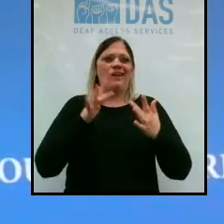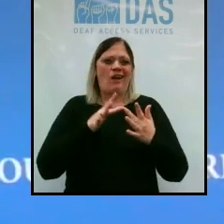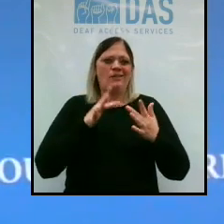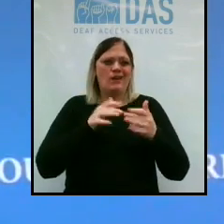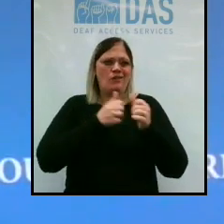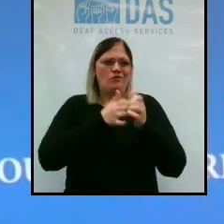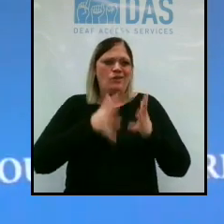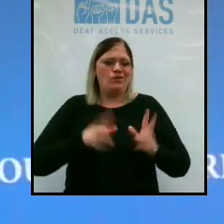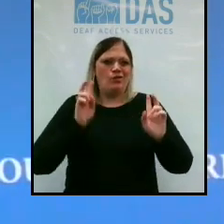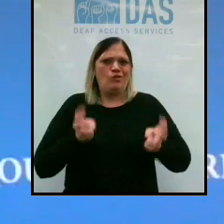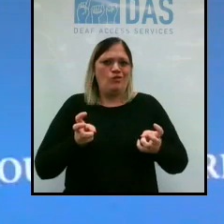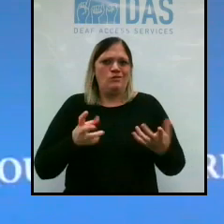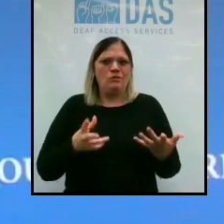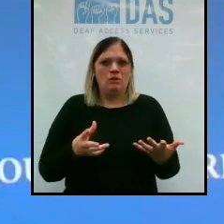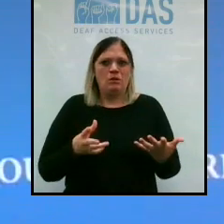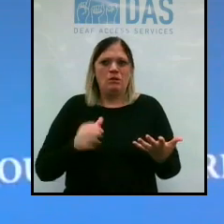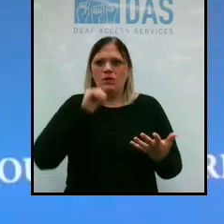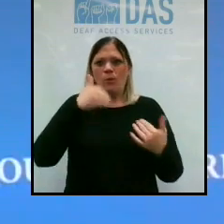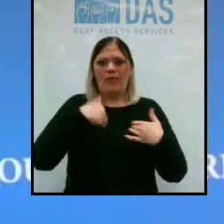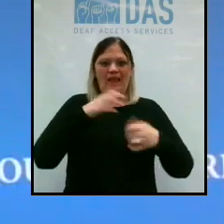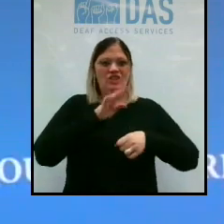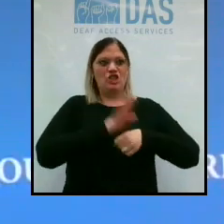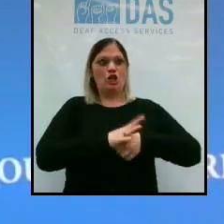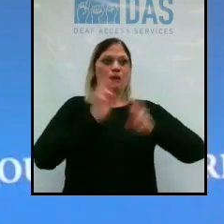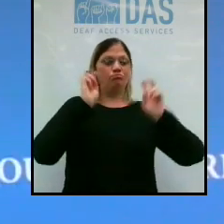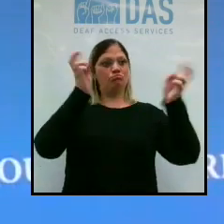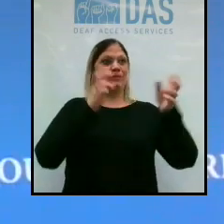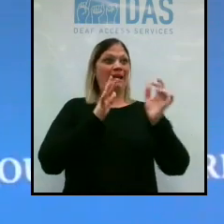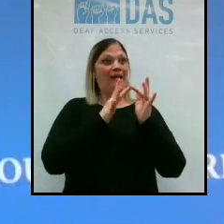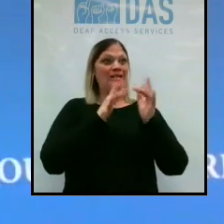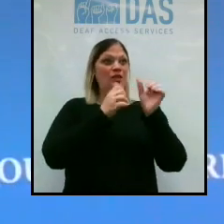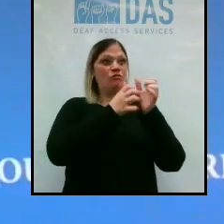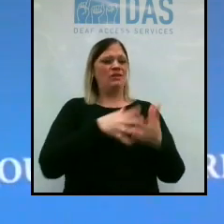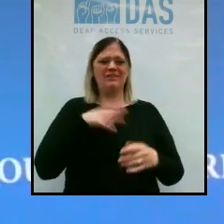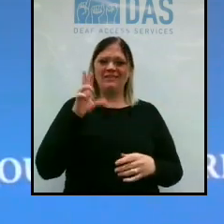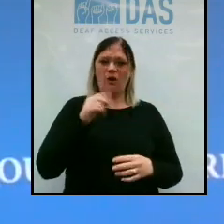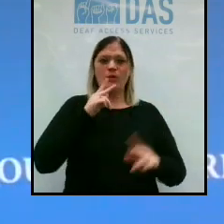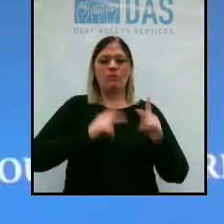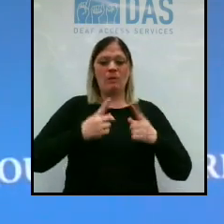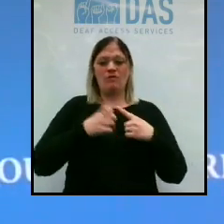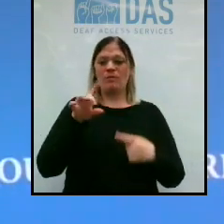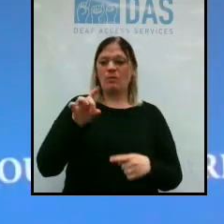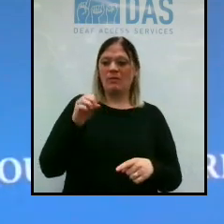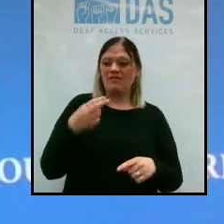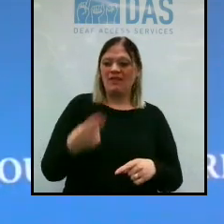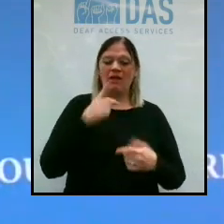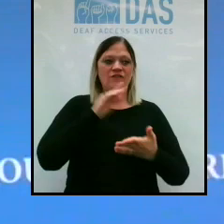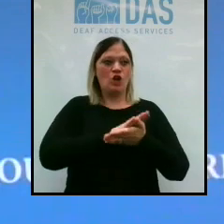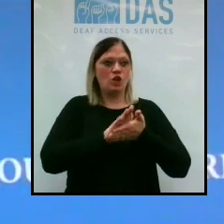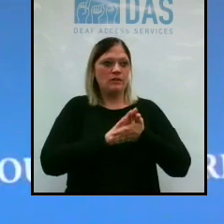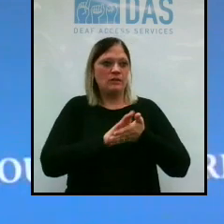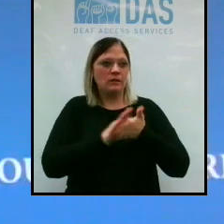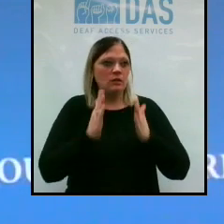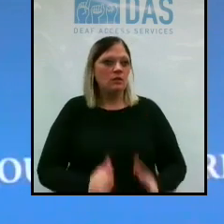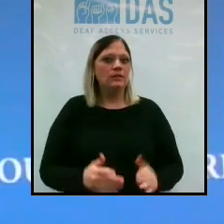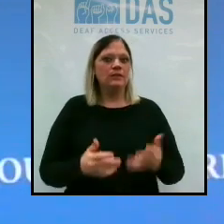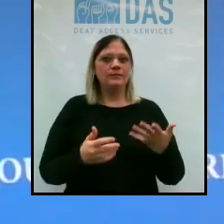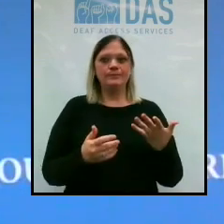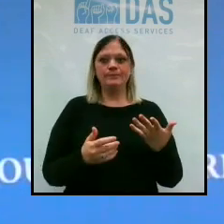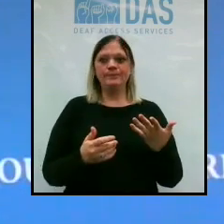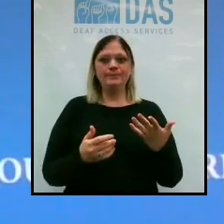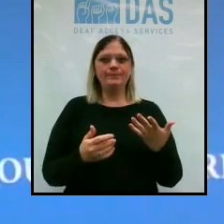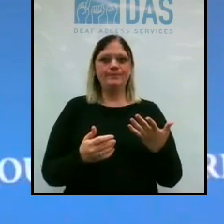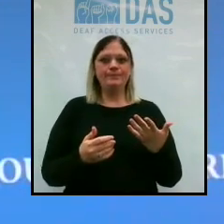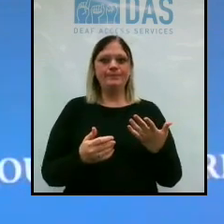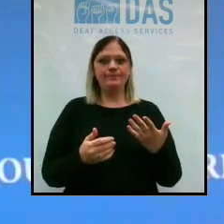just work. It's not like we have a job that says contact tracers. These are individuals from the Department of Health. They're sanitarians. That